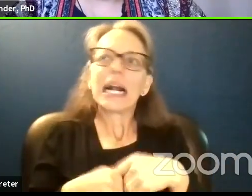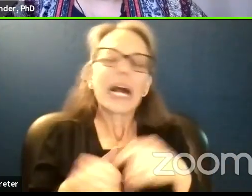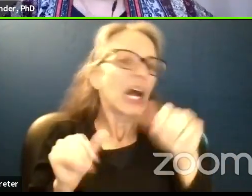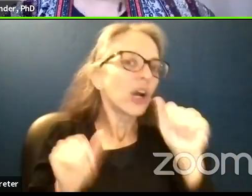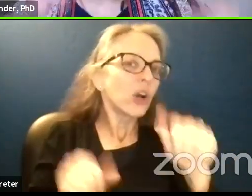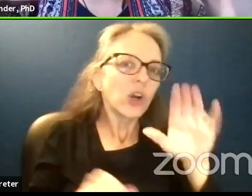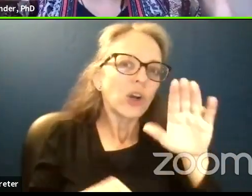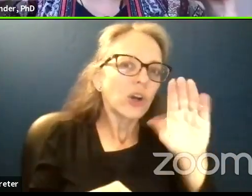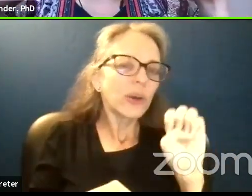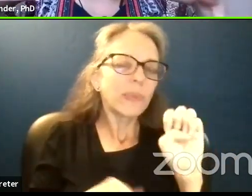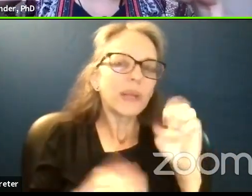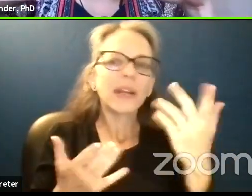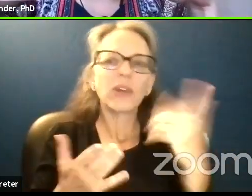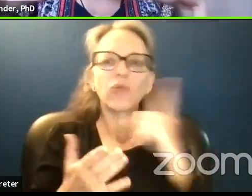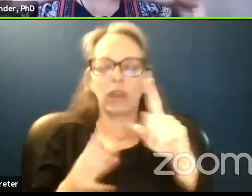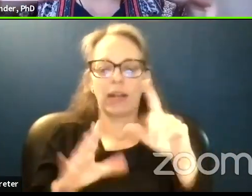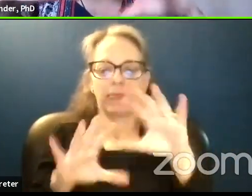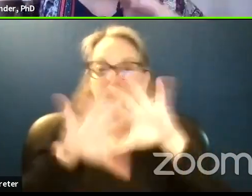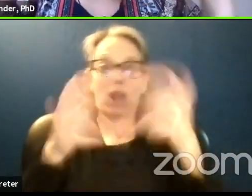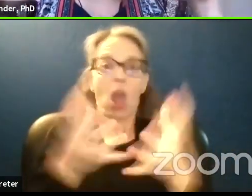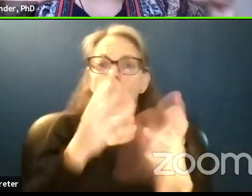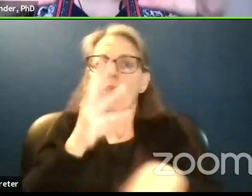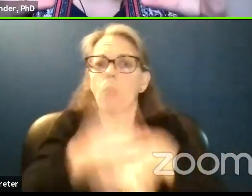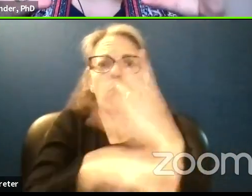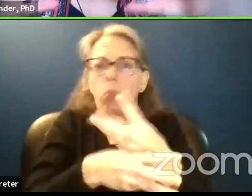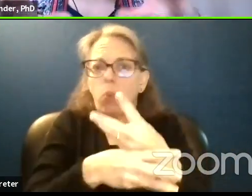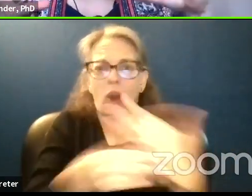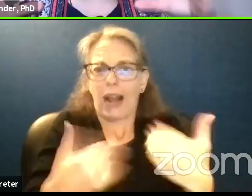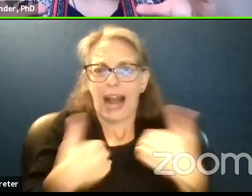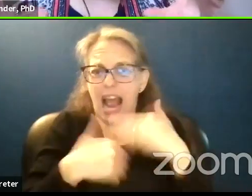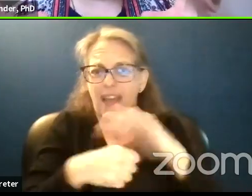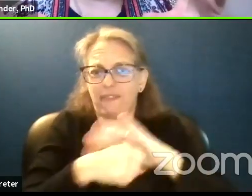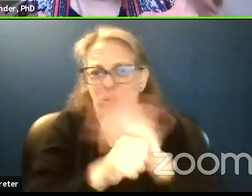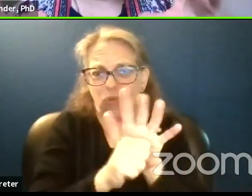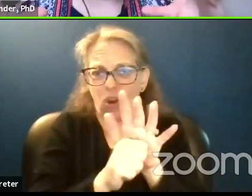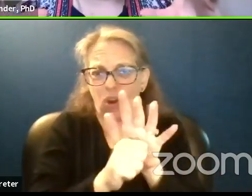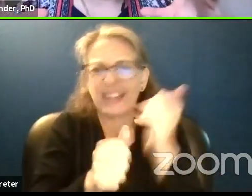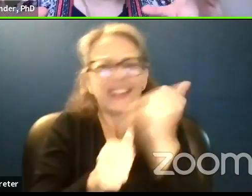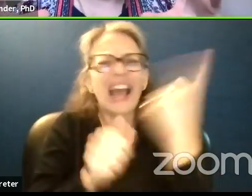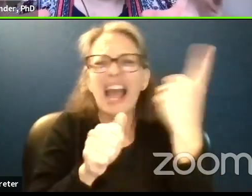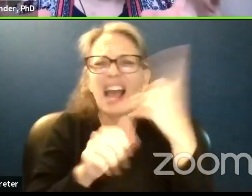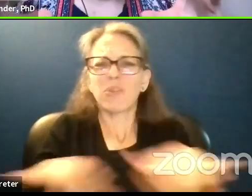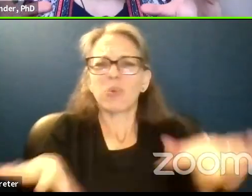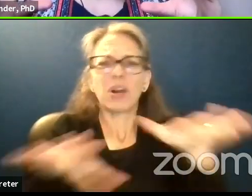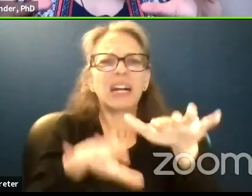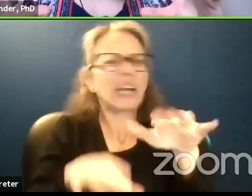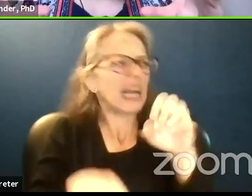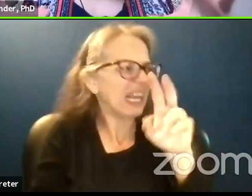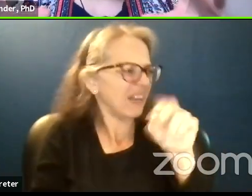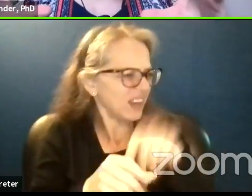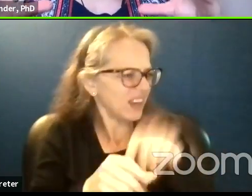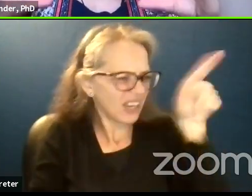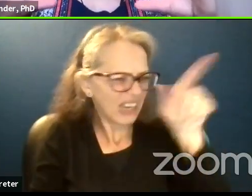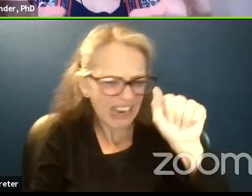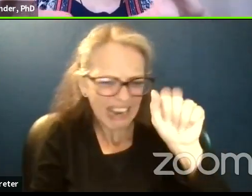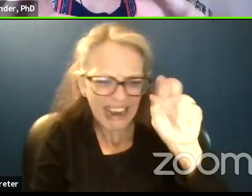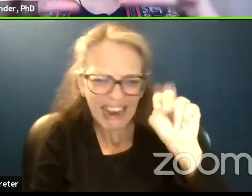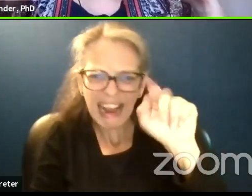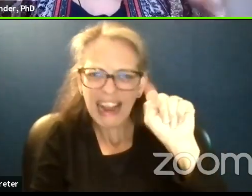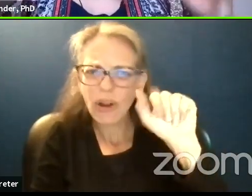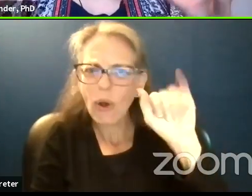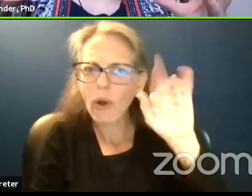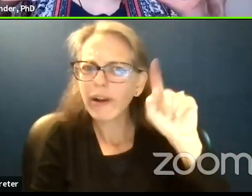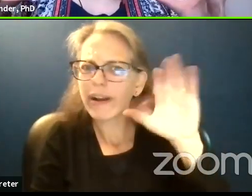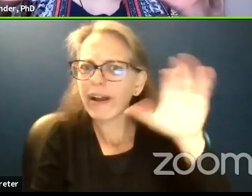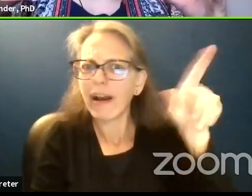up, so the whole world has coronavirus now. It's kind of everywhere. I think it was even in Antarctica, right? So yep. The